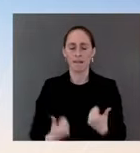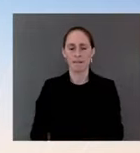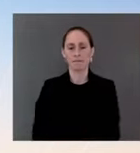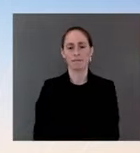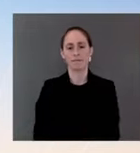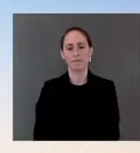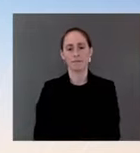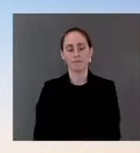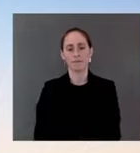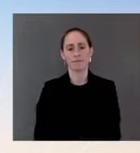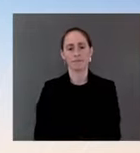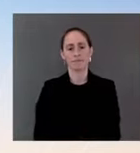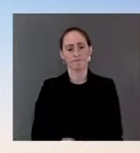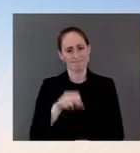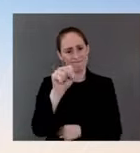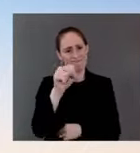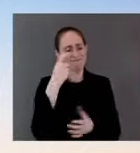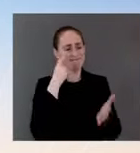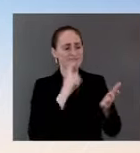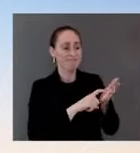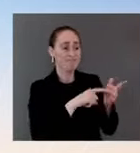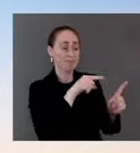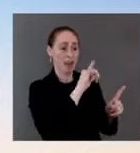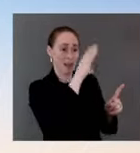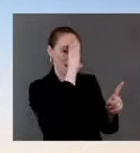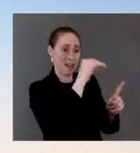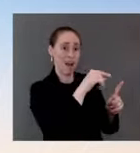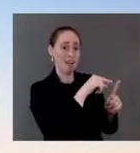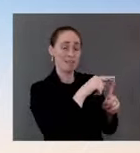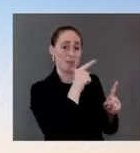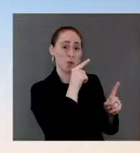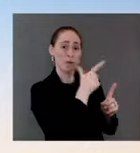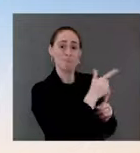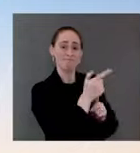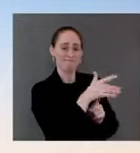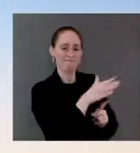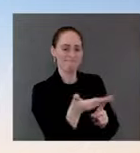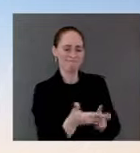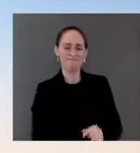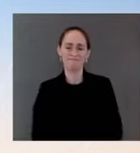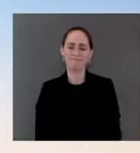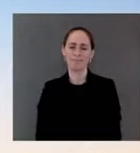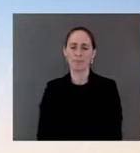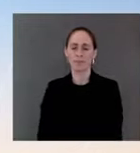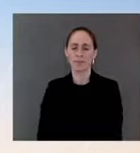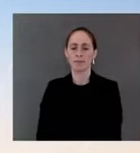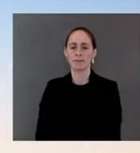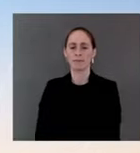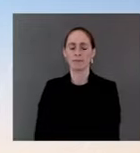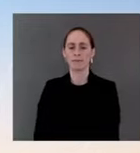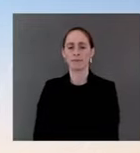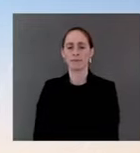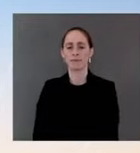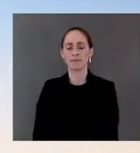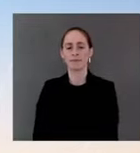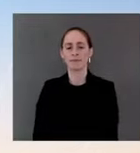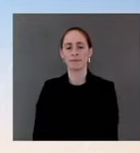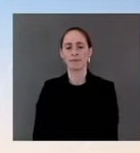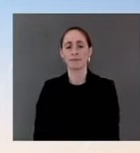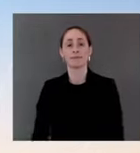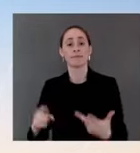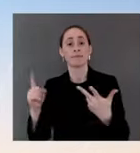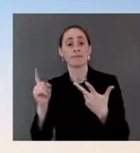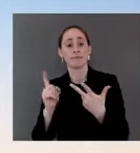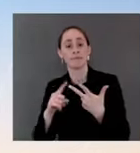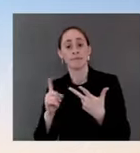Sergeant Earl Plumley will receive the Medal of Honor for his service as a weapons sergeant in Afghanistan on August 28, 2013. Then